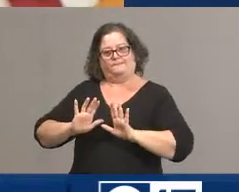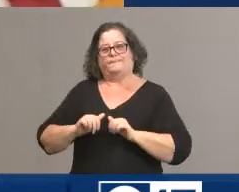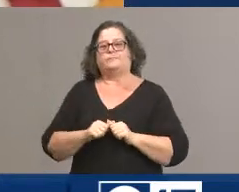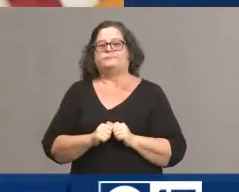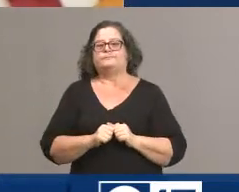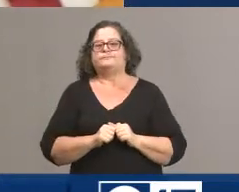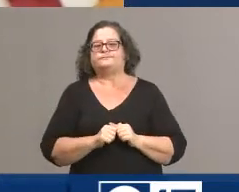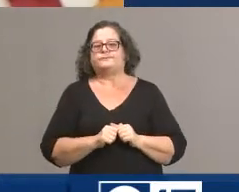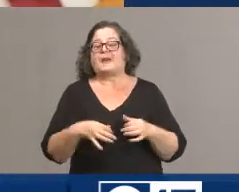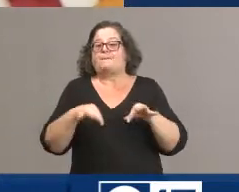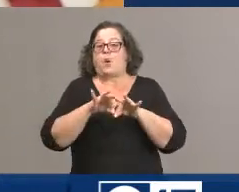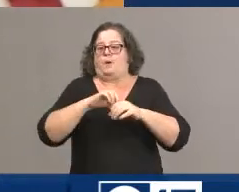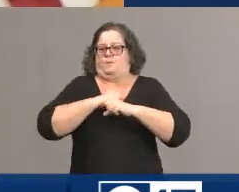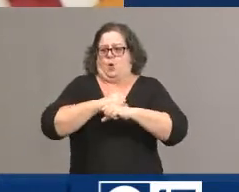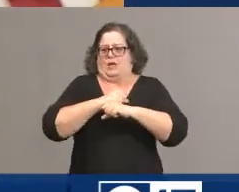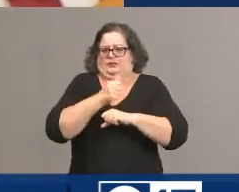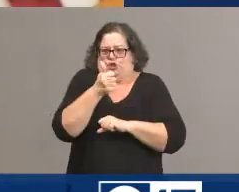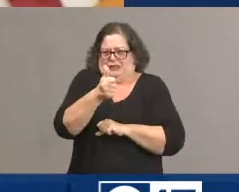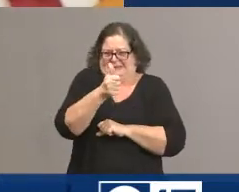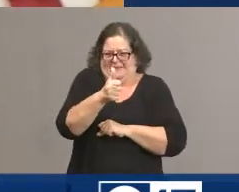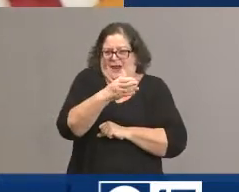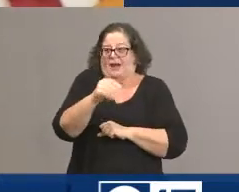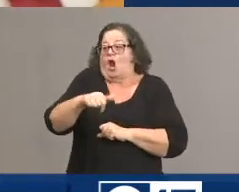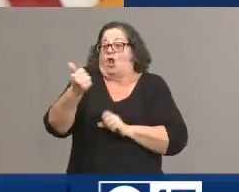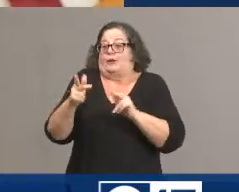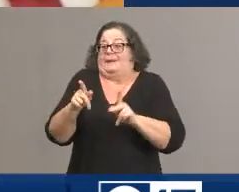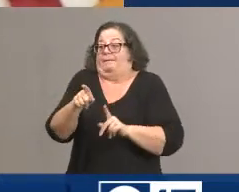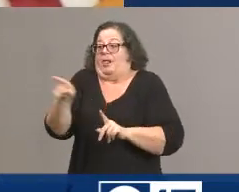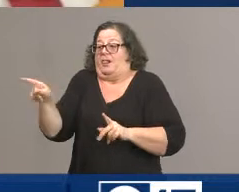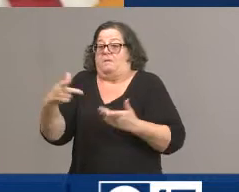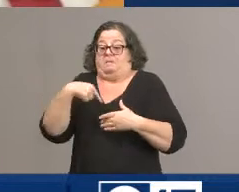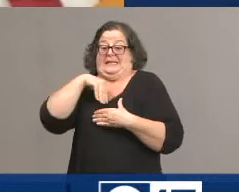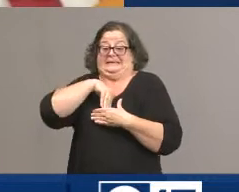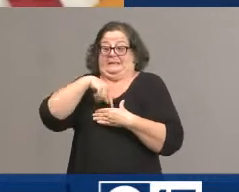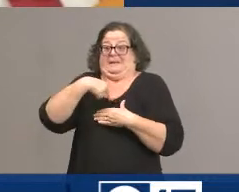infected and are asymptomatic or not showing symptoms yet.